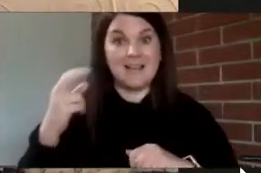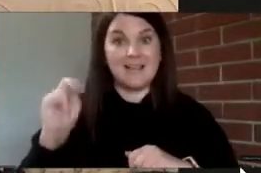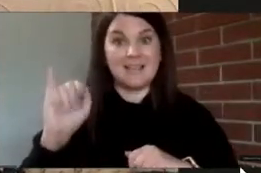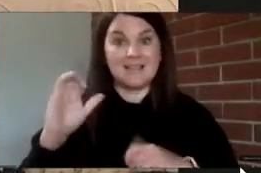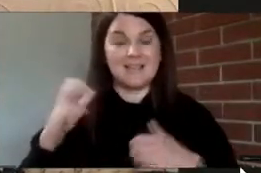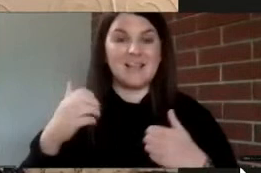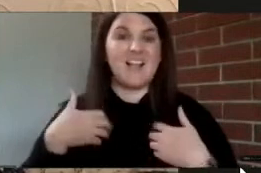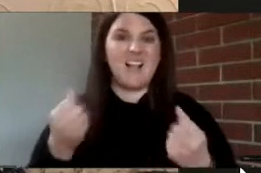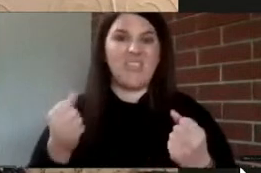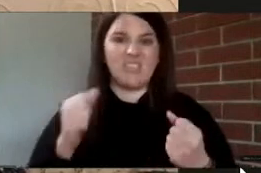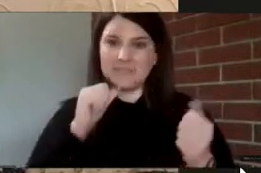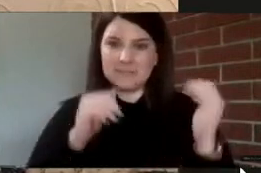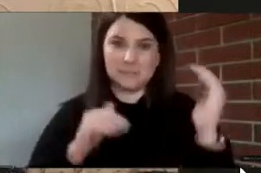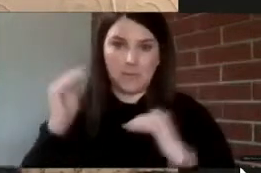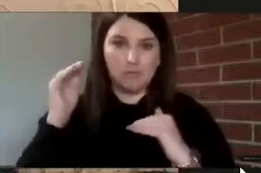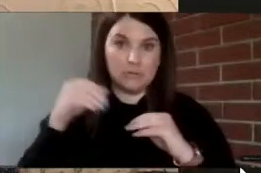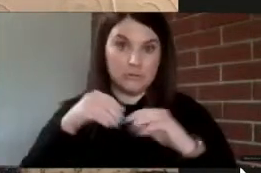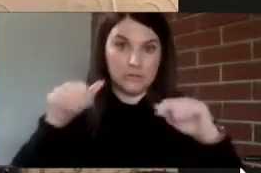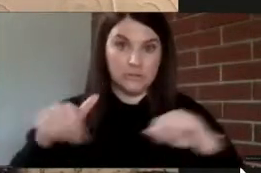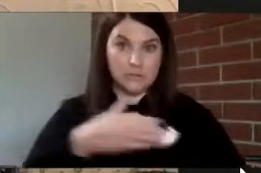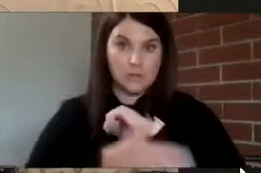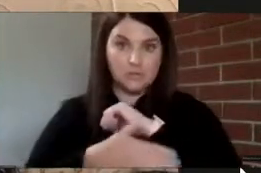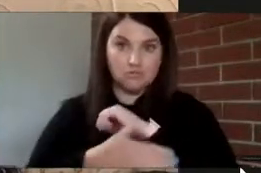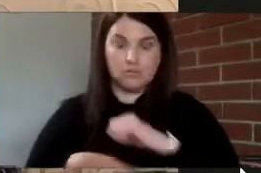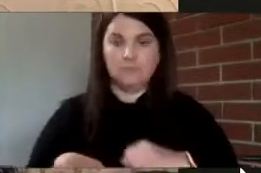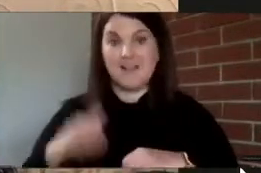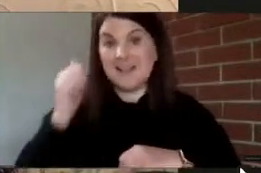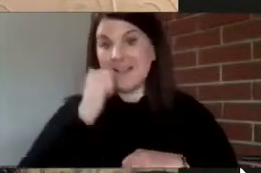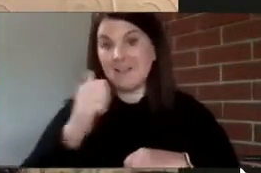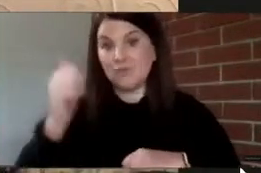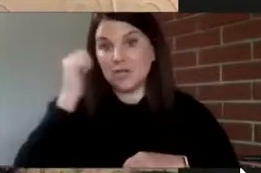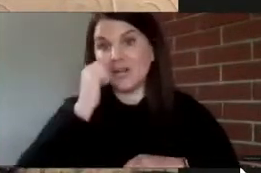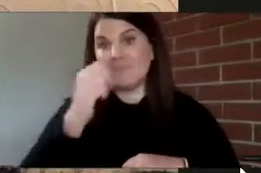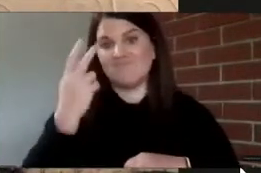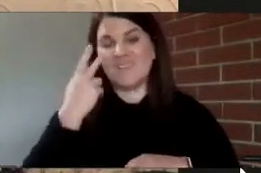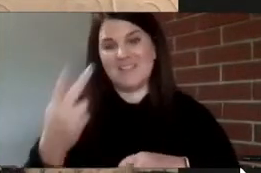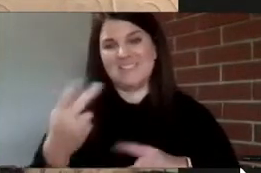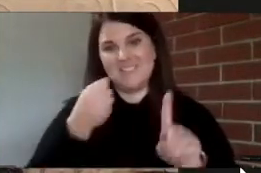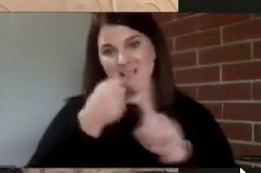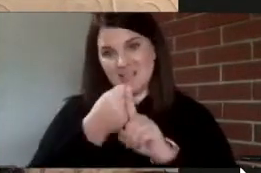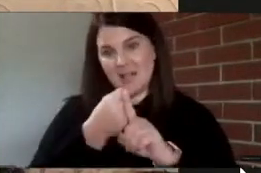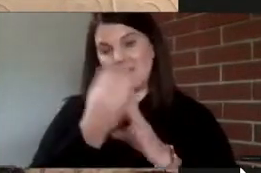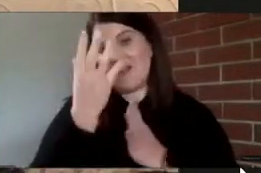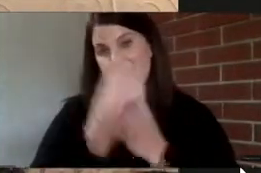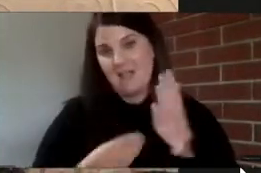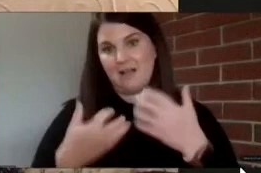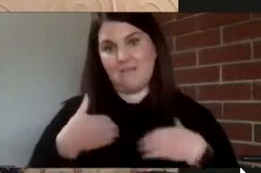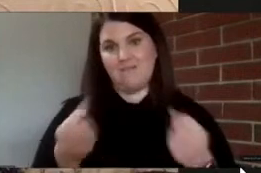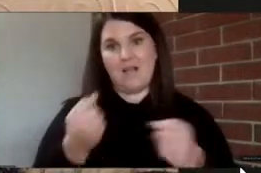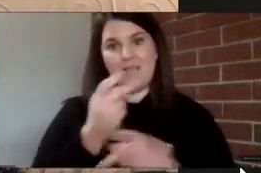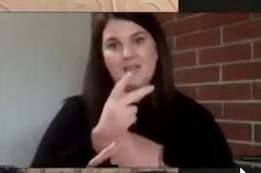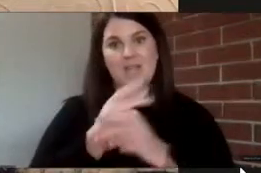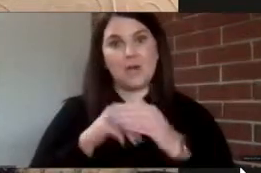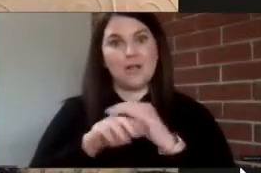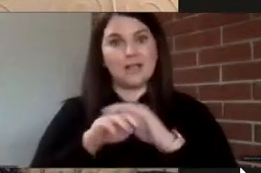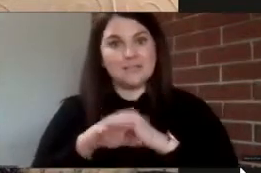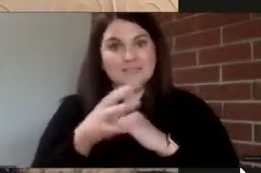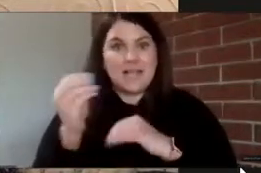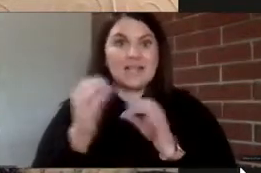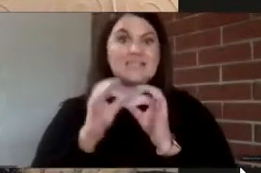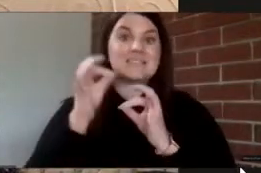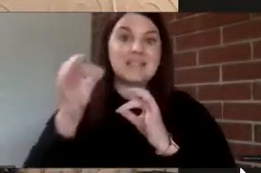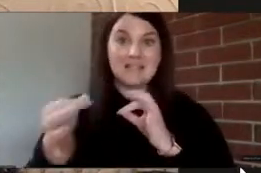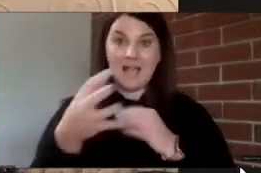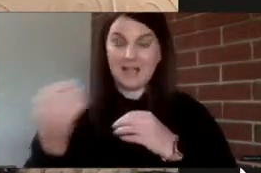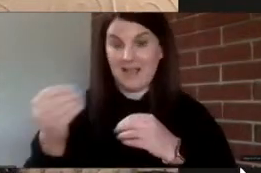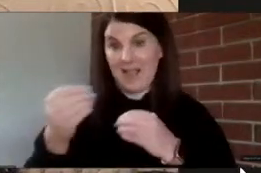country. And I'm telling you, every day I see the effects of lack of healthcare access and the delay in